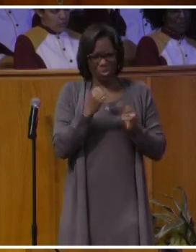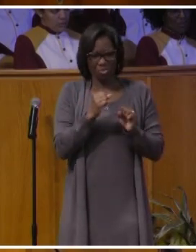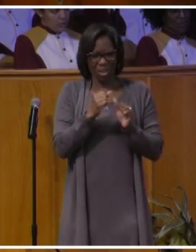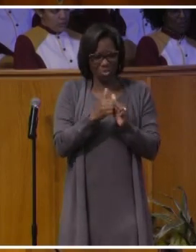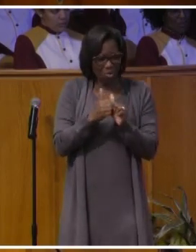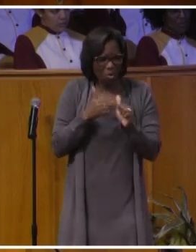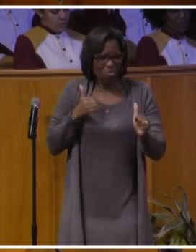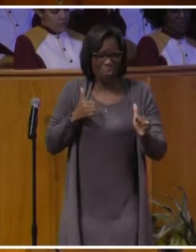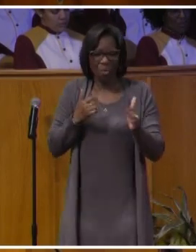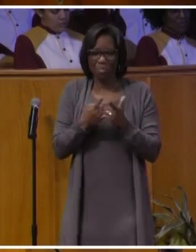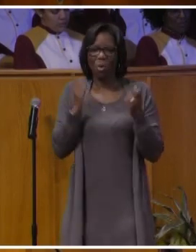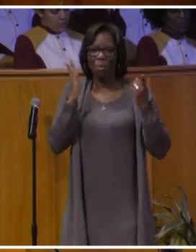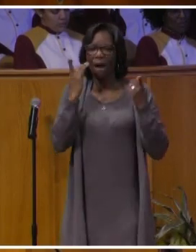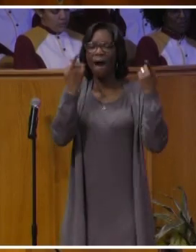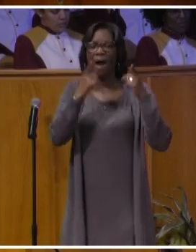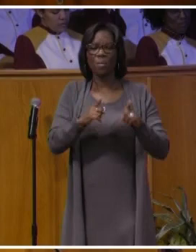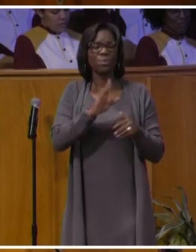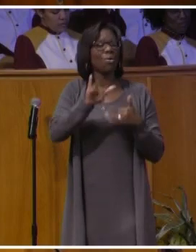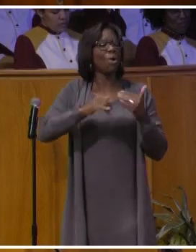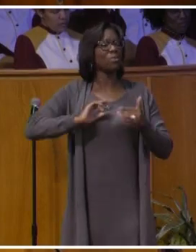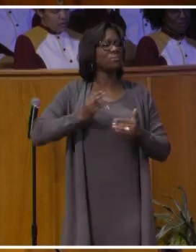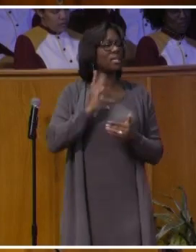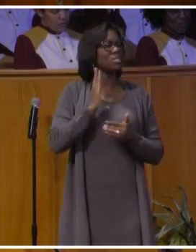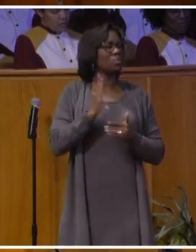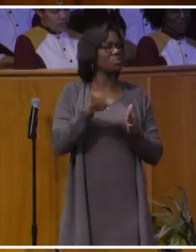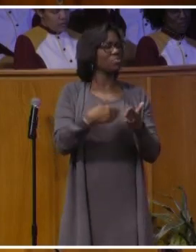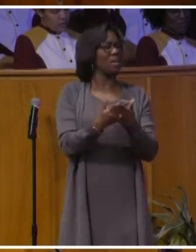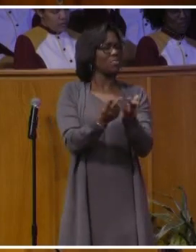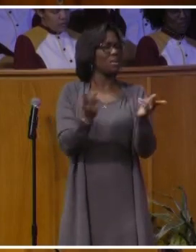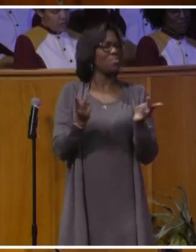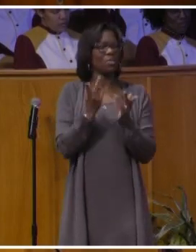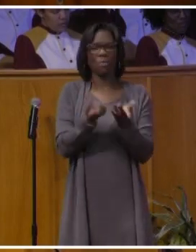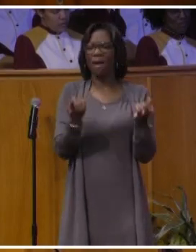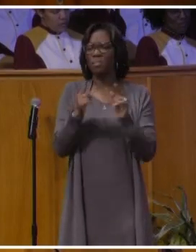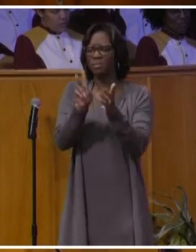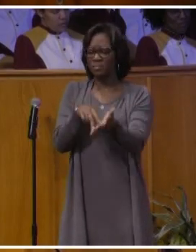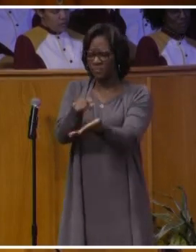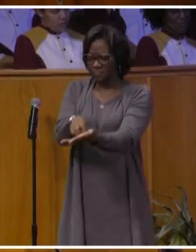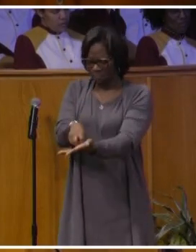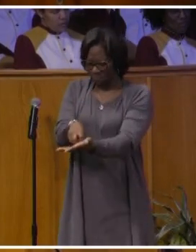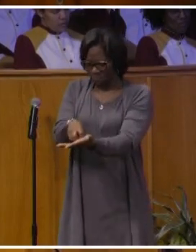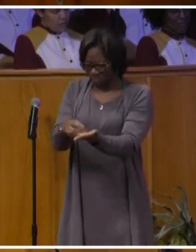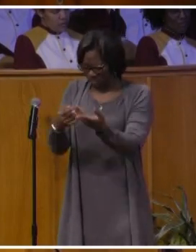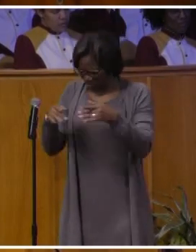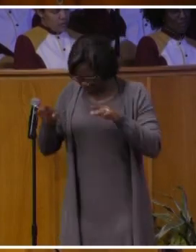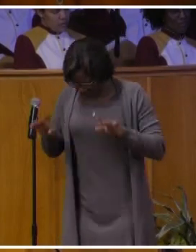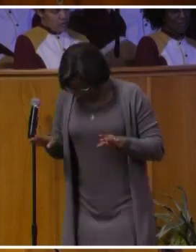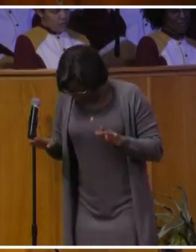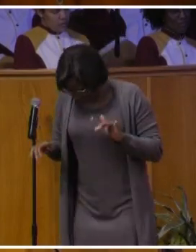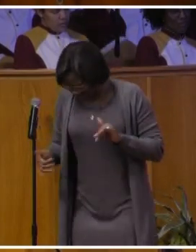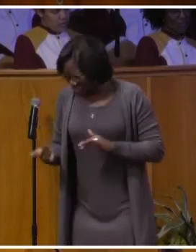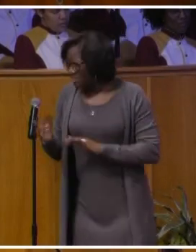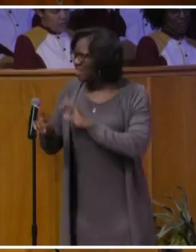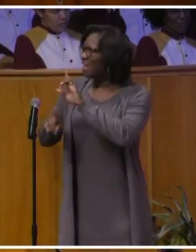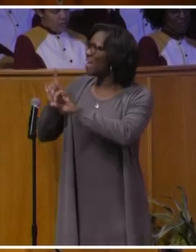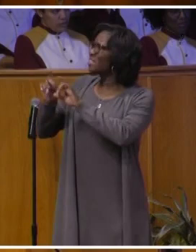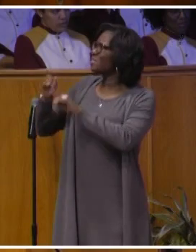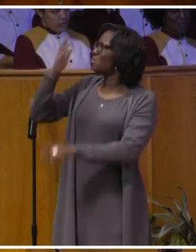have. And all of us will be in a place where we bow before God and ask God,